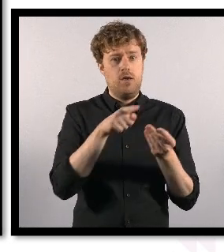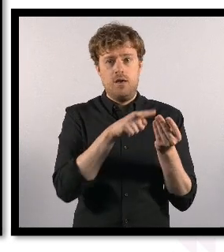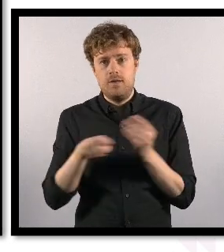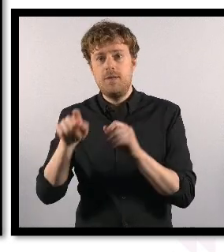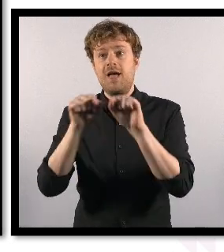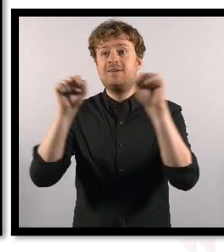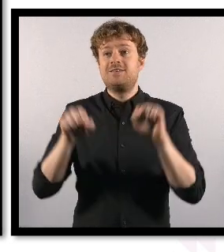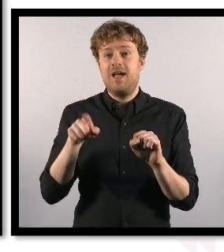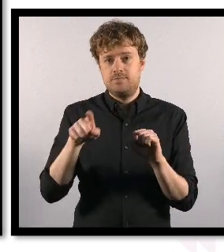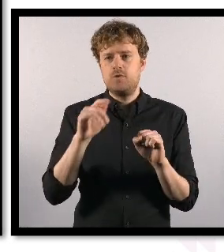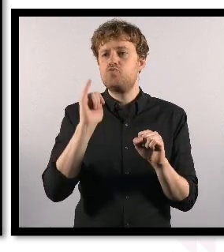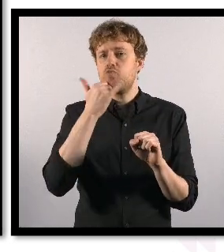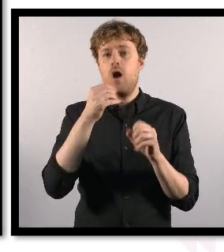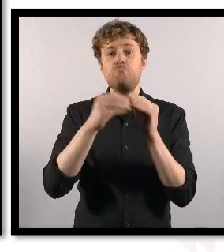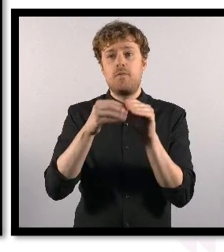distributed systems.